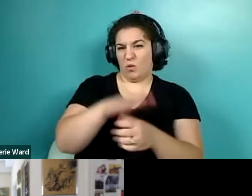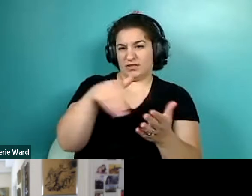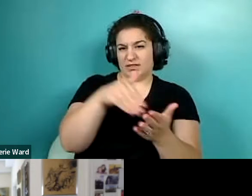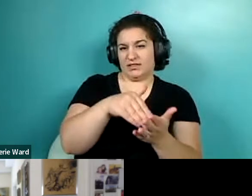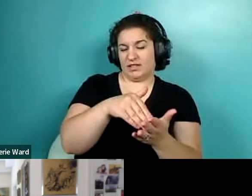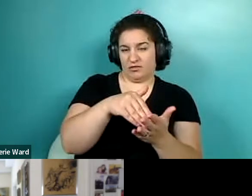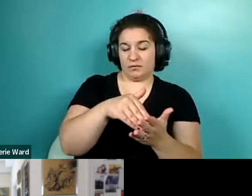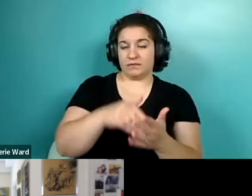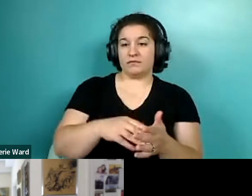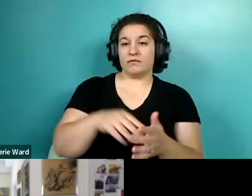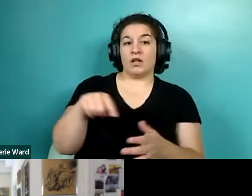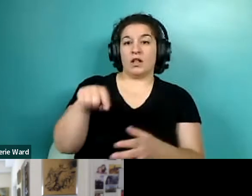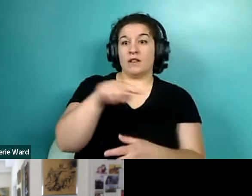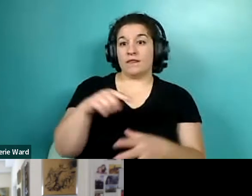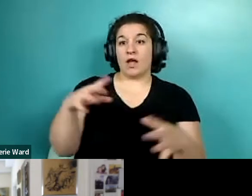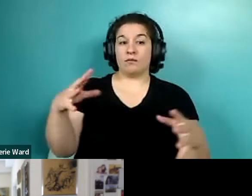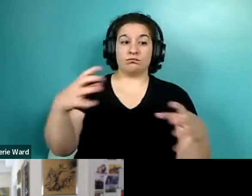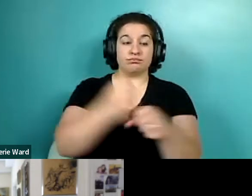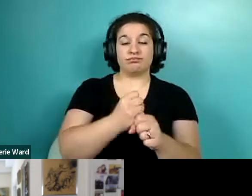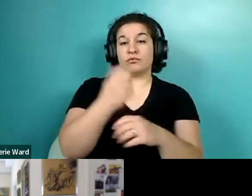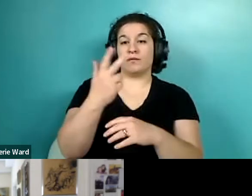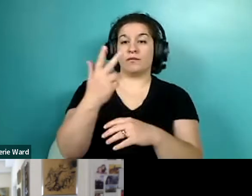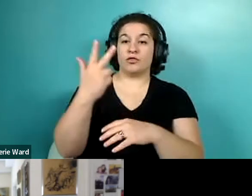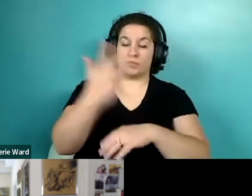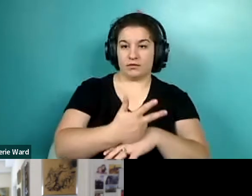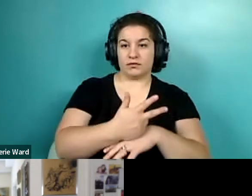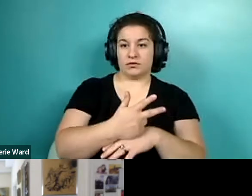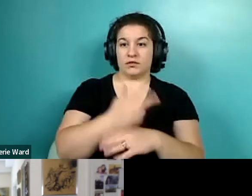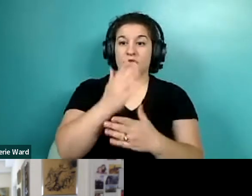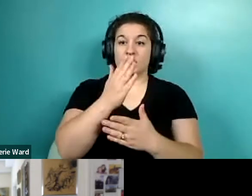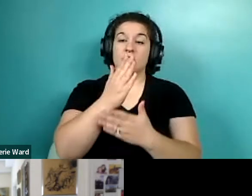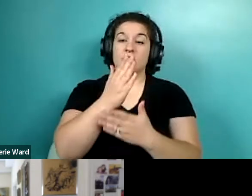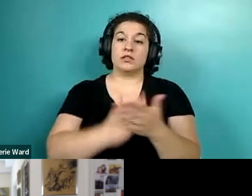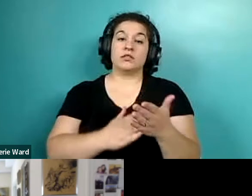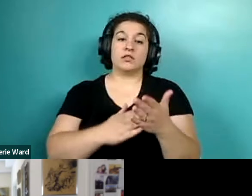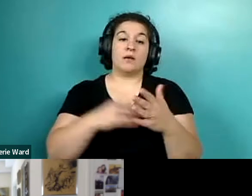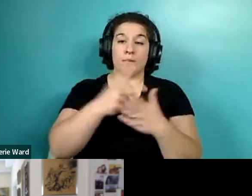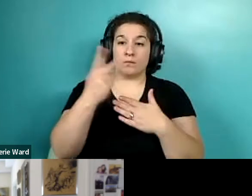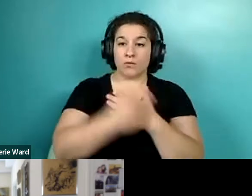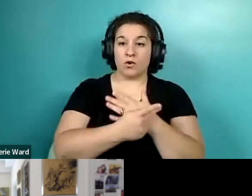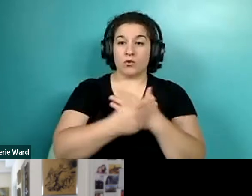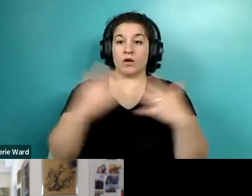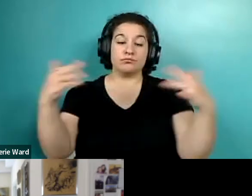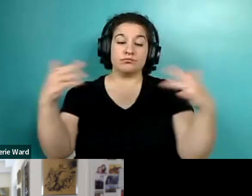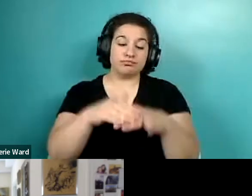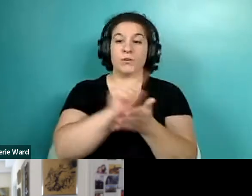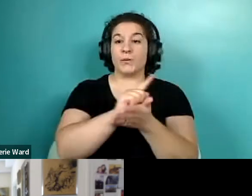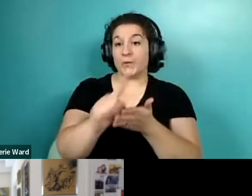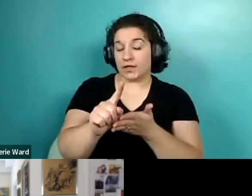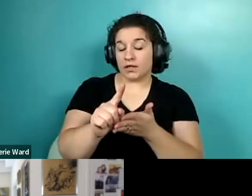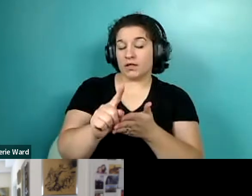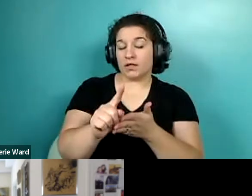they came together for 3 days. Some of these programs come together for a week. And there are many